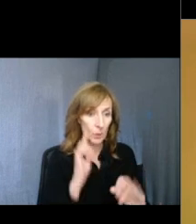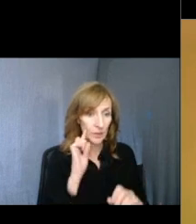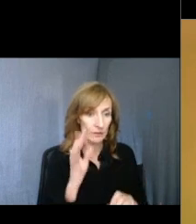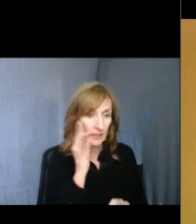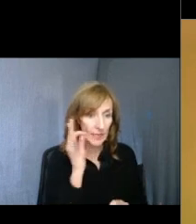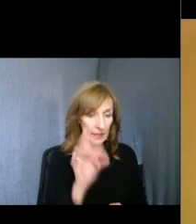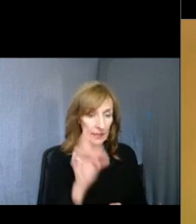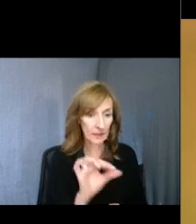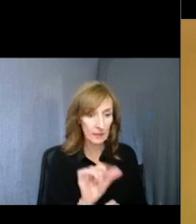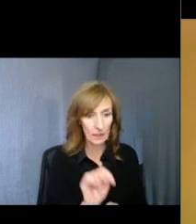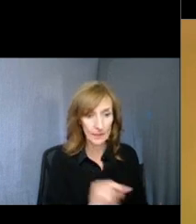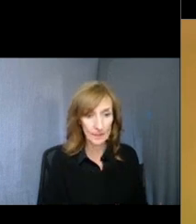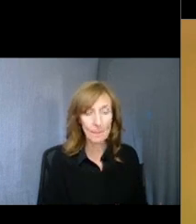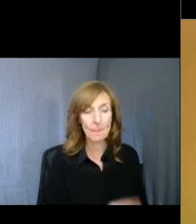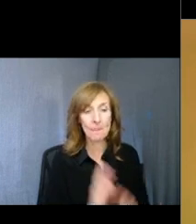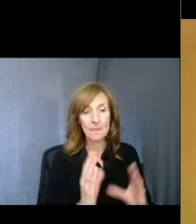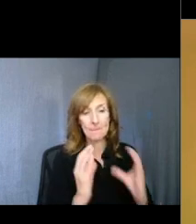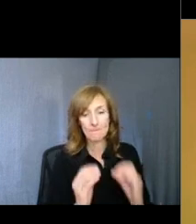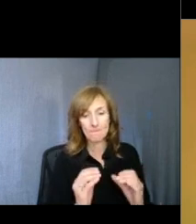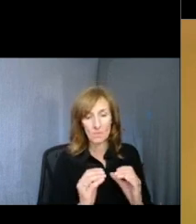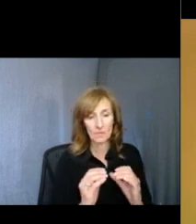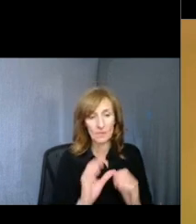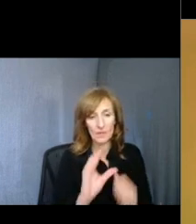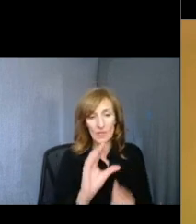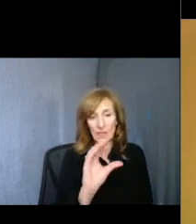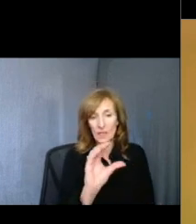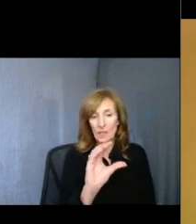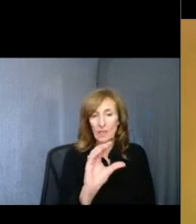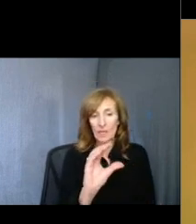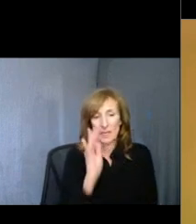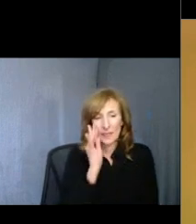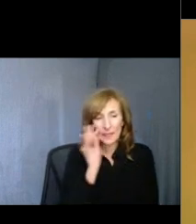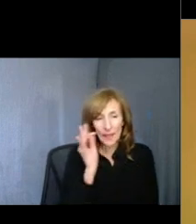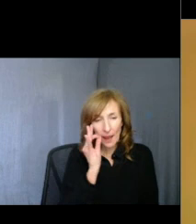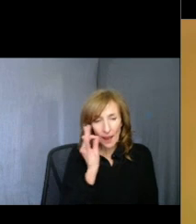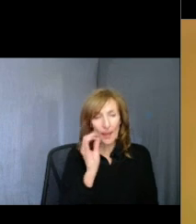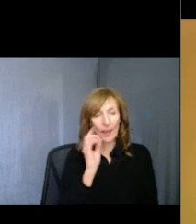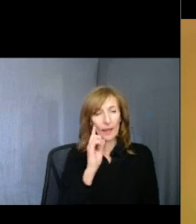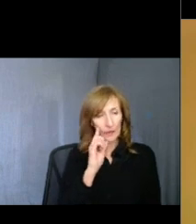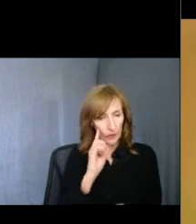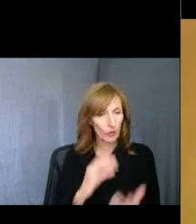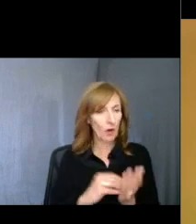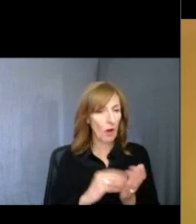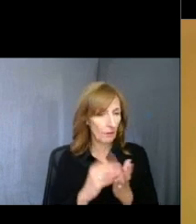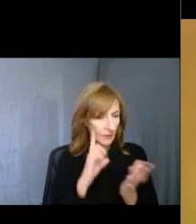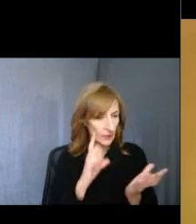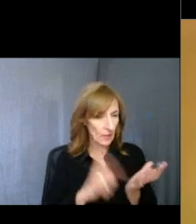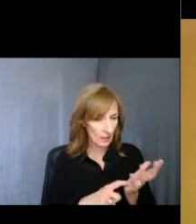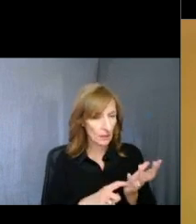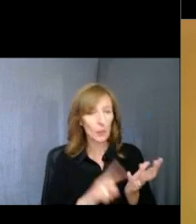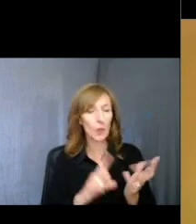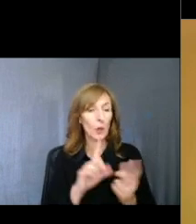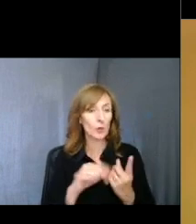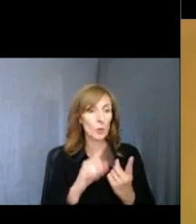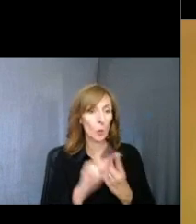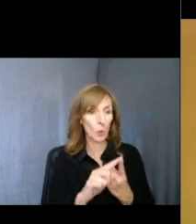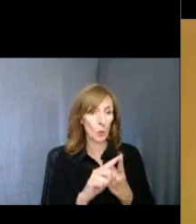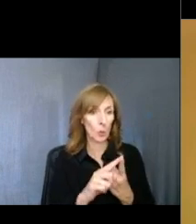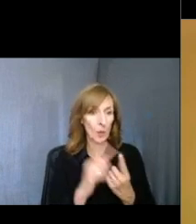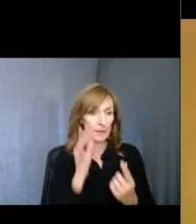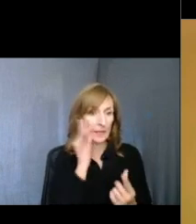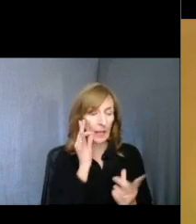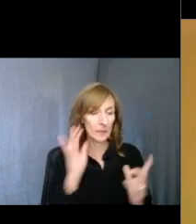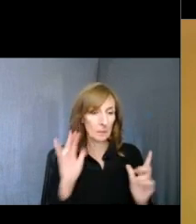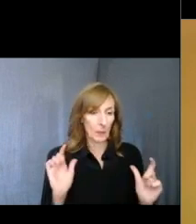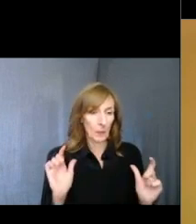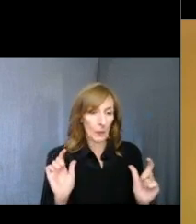Okay. Cats are often diagnosed only when their owners have noticed considerable weight and muscle mass loss. Why is it so difficult for those cats